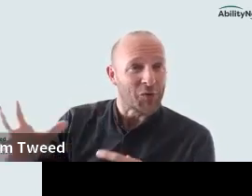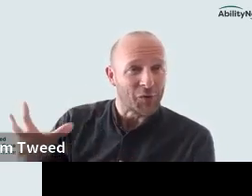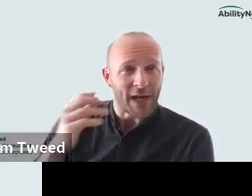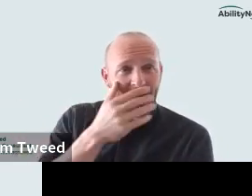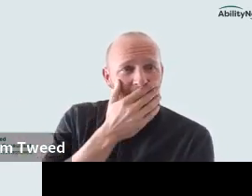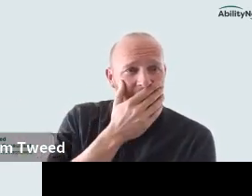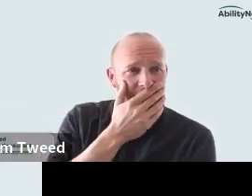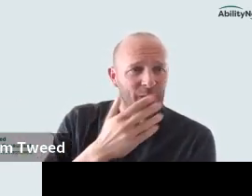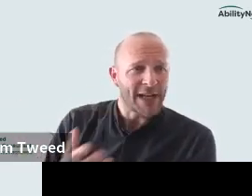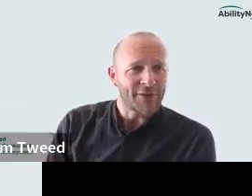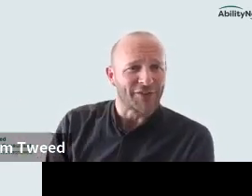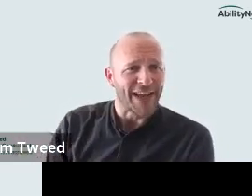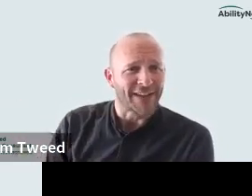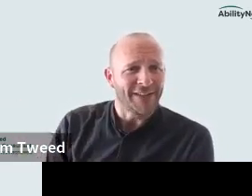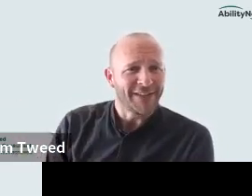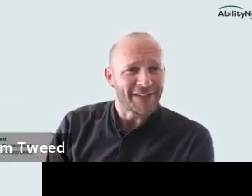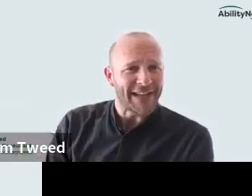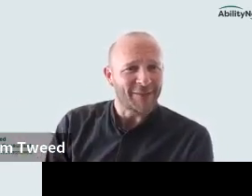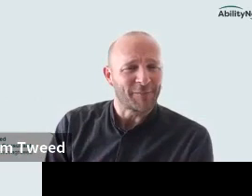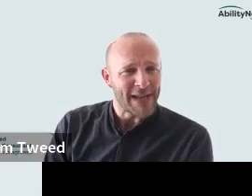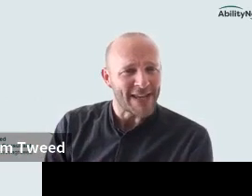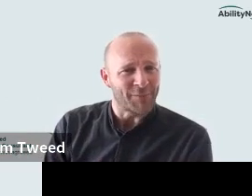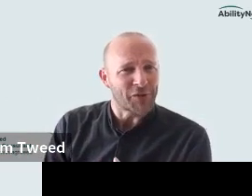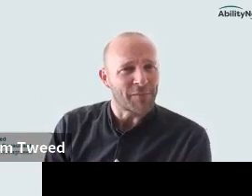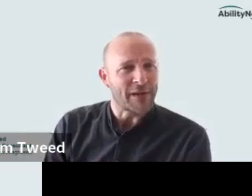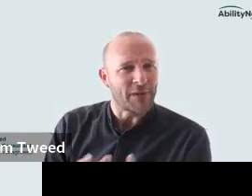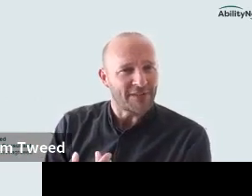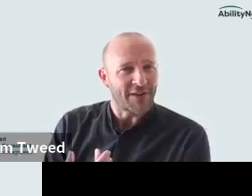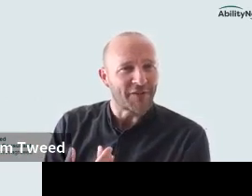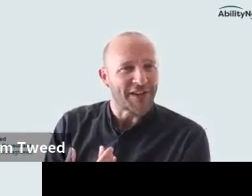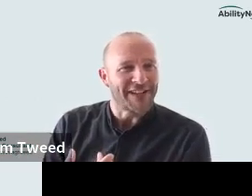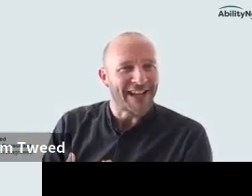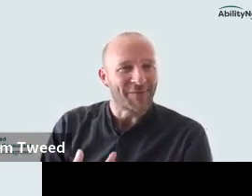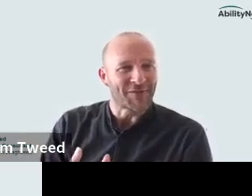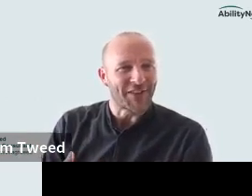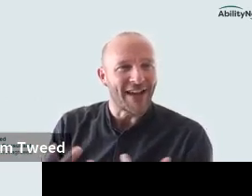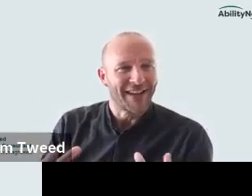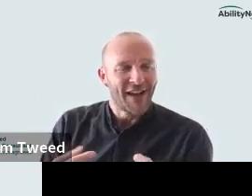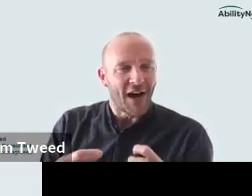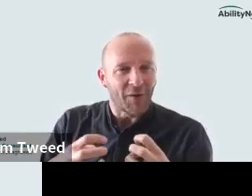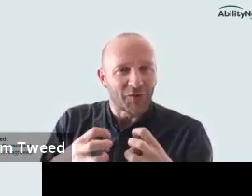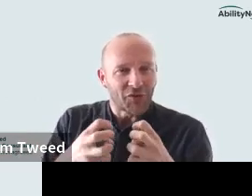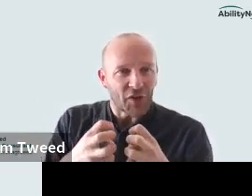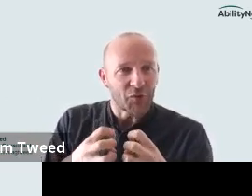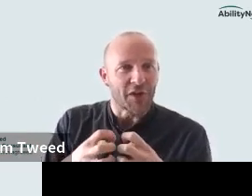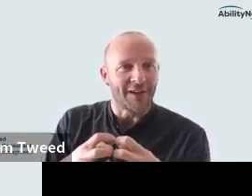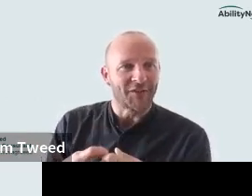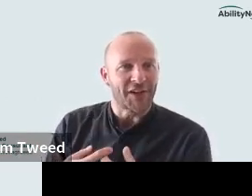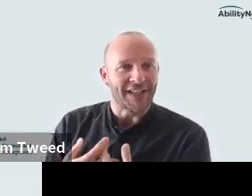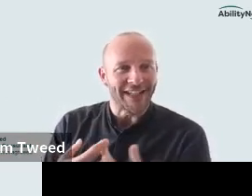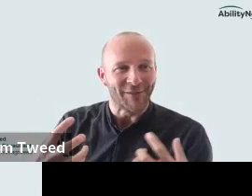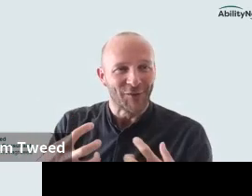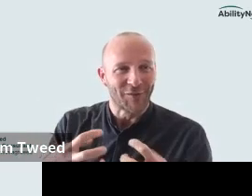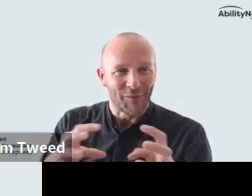And then they walked away. And I thought, well, hang on a second, that's me. I'm talking about myself. And it was that I was so kind